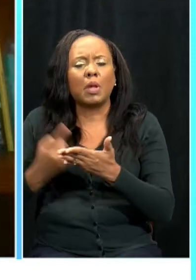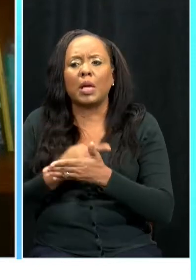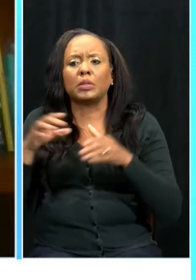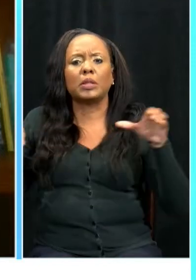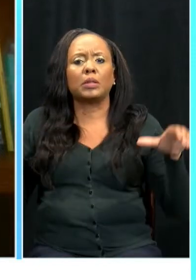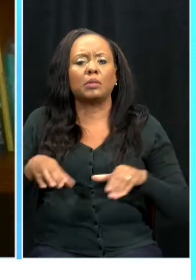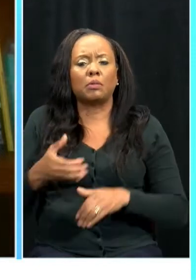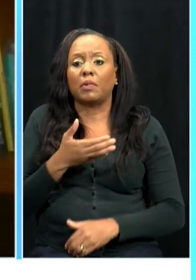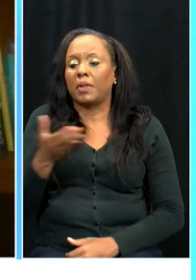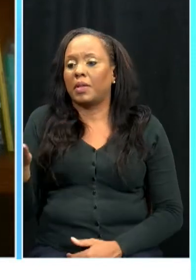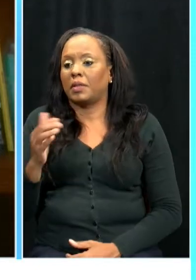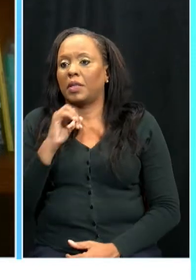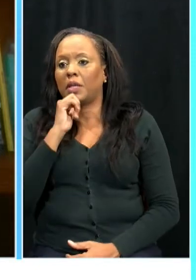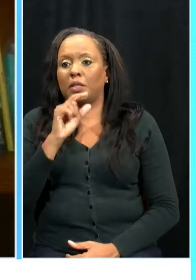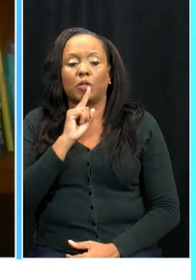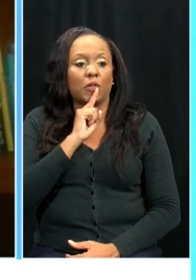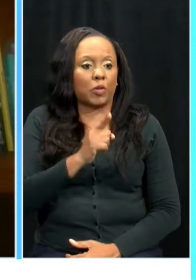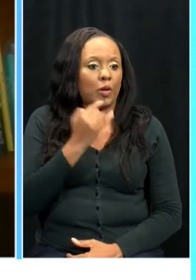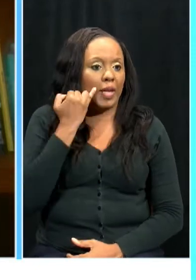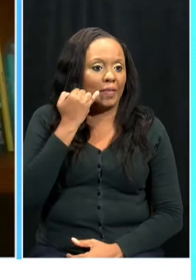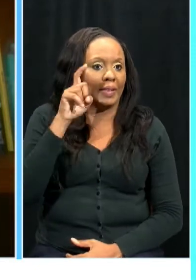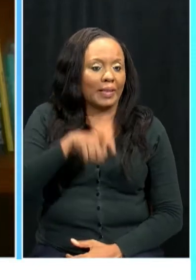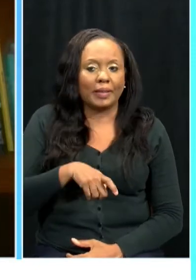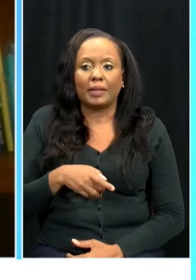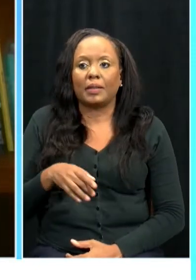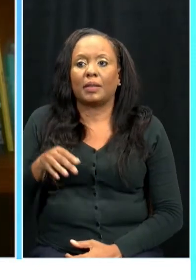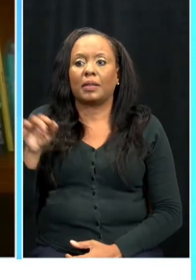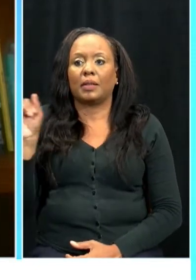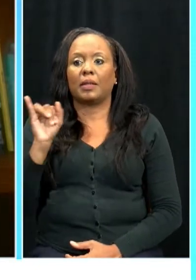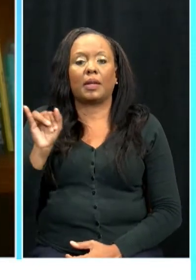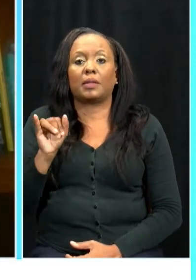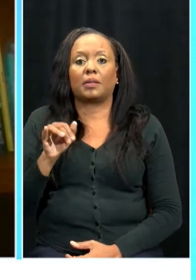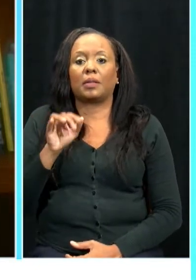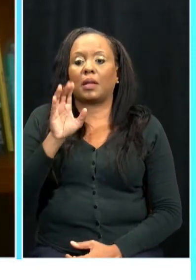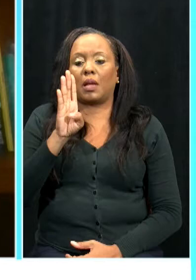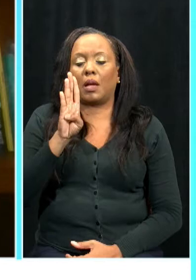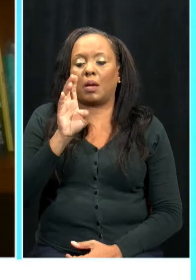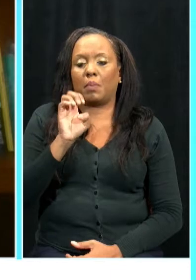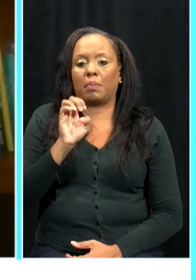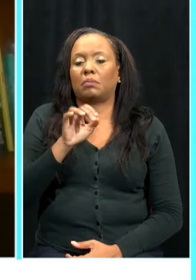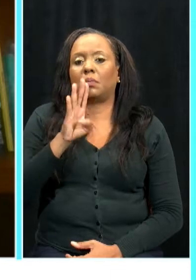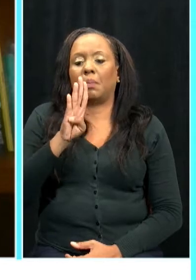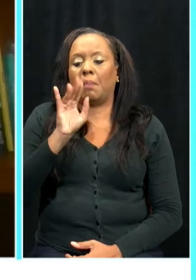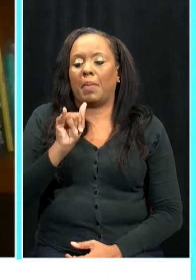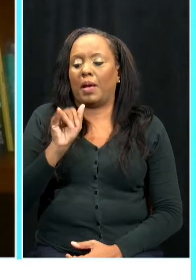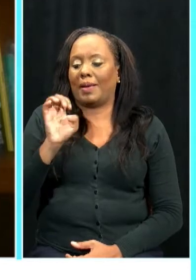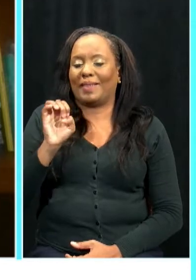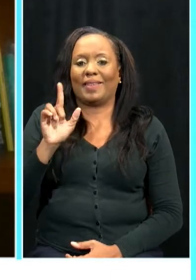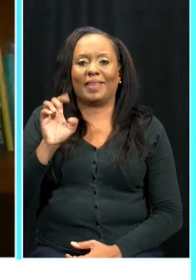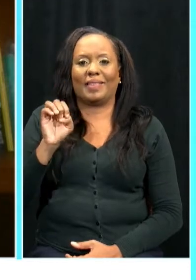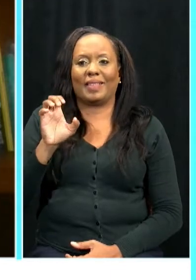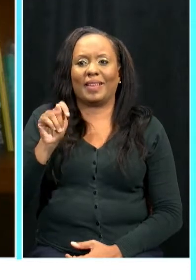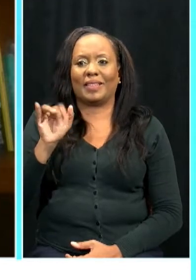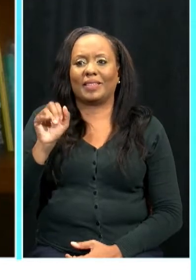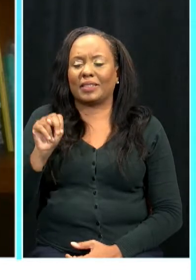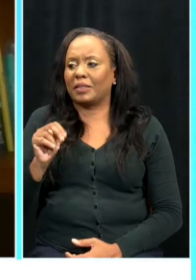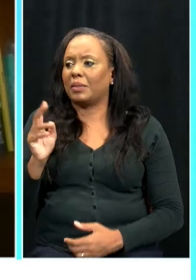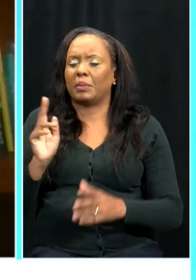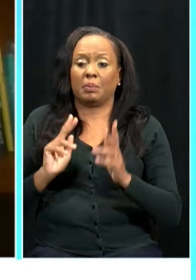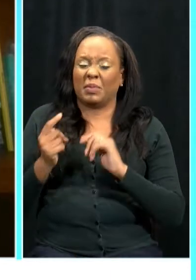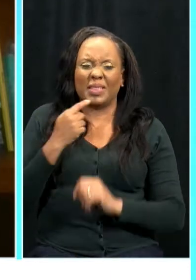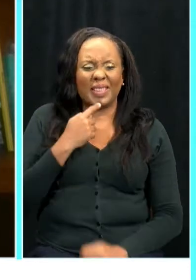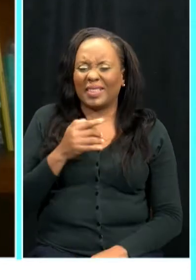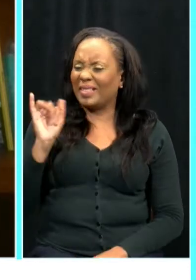sure whether it was called for. So, for example, let us say, the by-election in St. George, I was always writing and saying, but was it necessary? I mean, we were